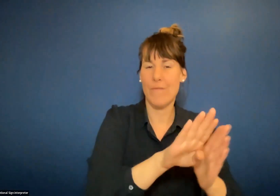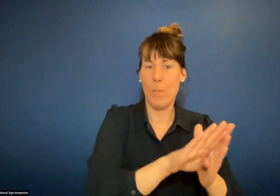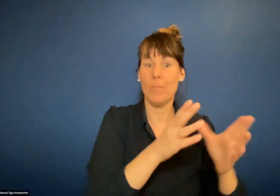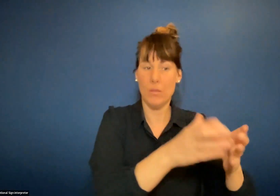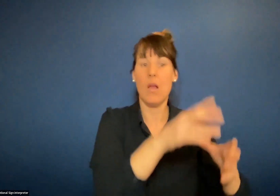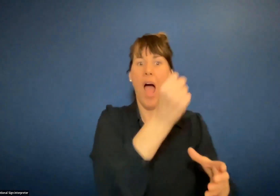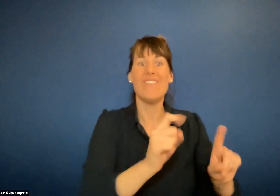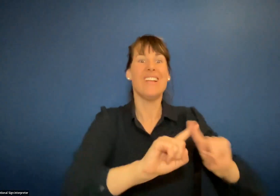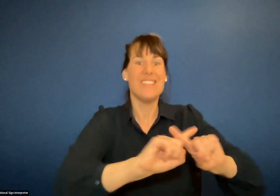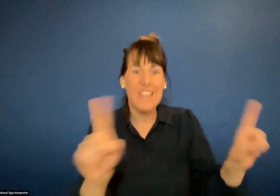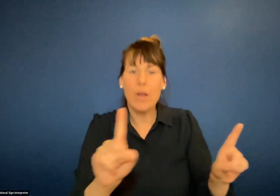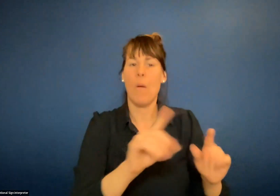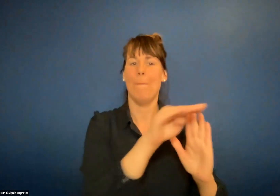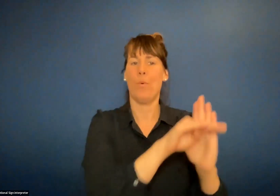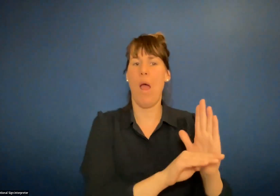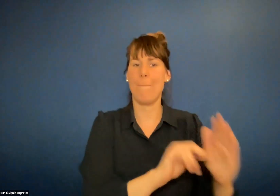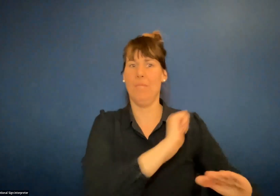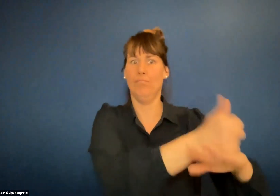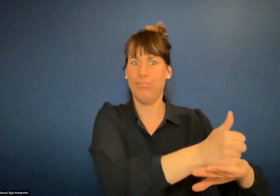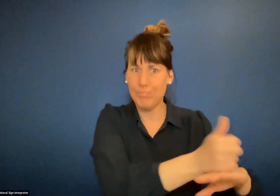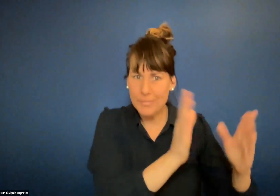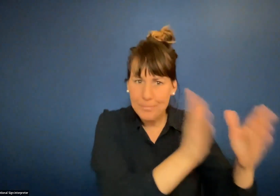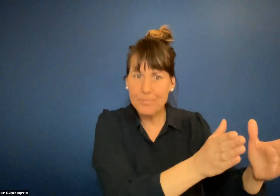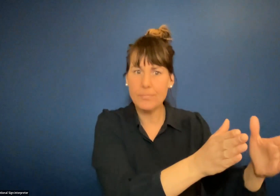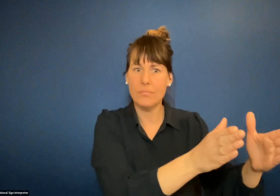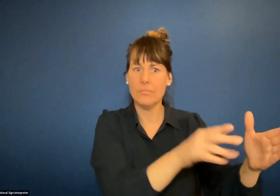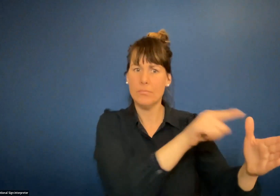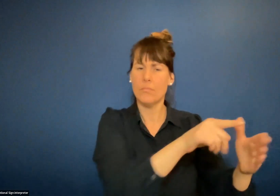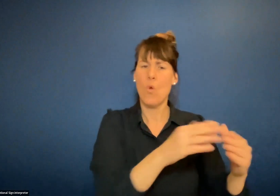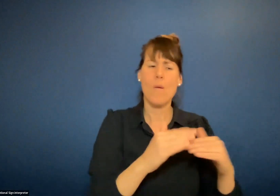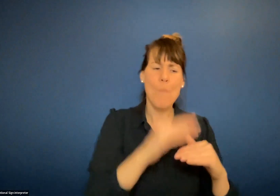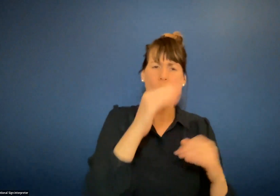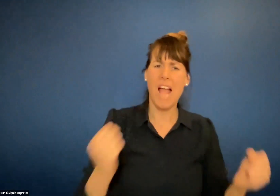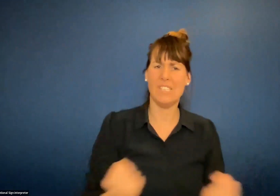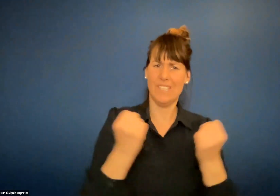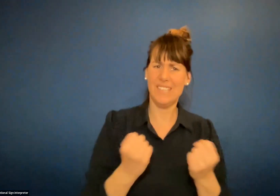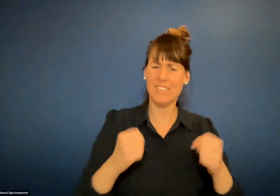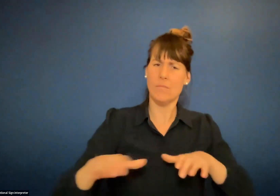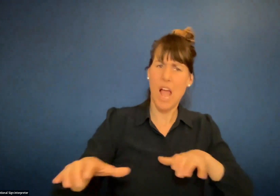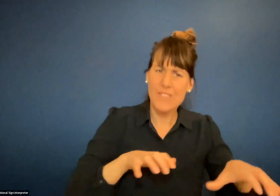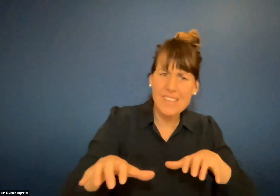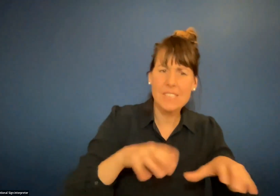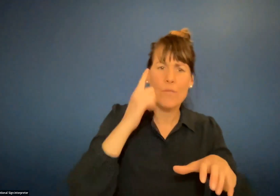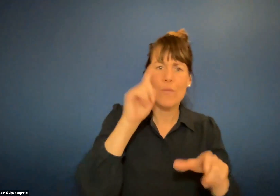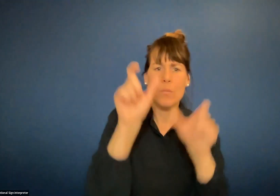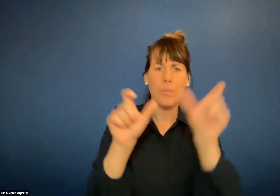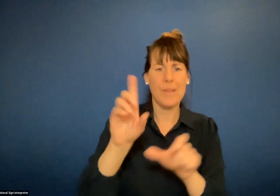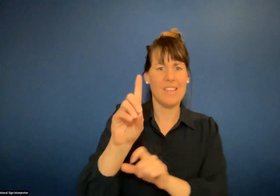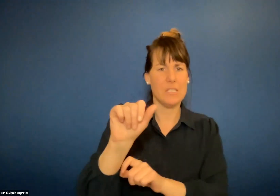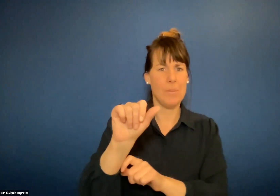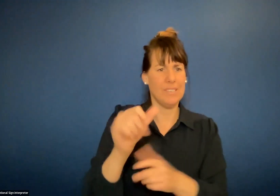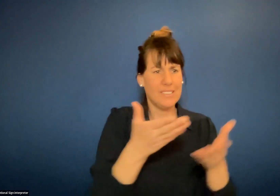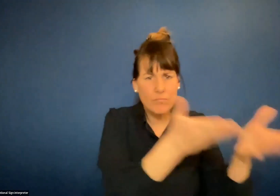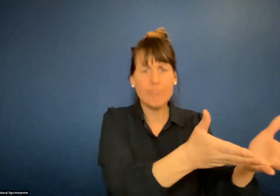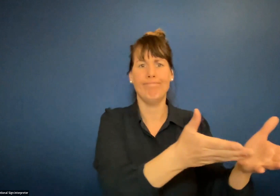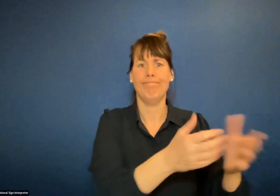include conduct of surveys or studies and livelihood programs for them. And of course, for the Department